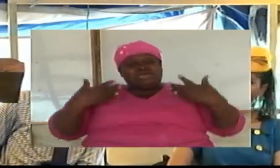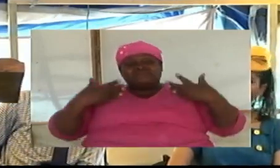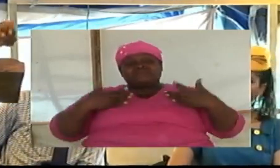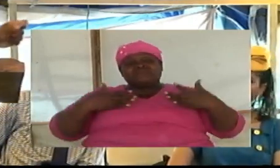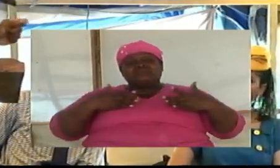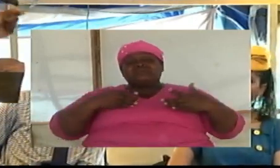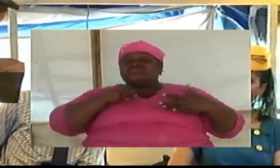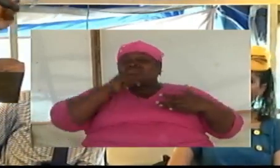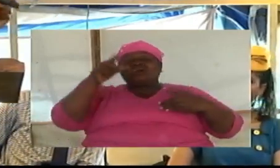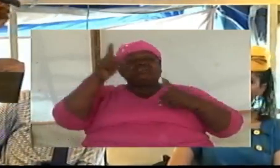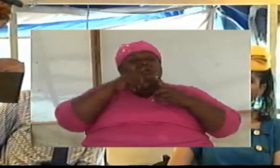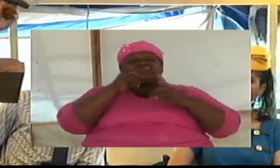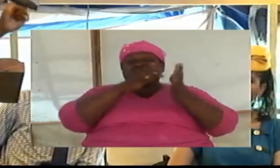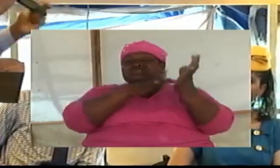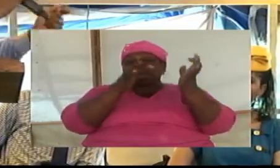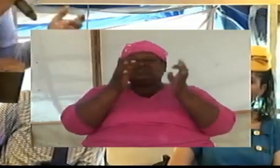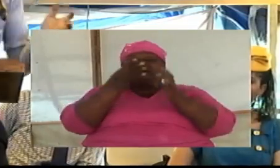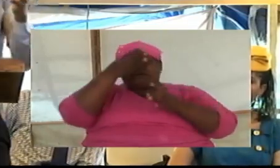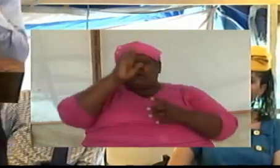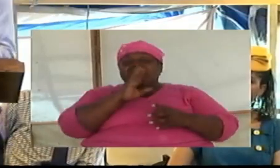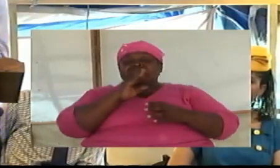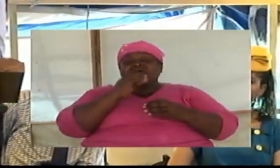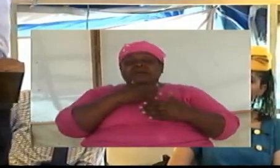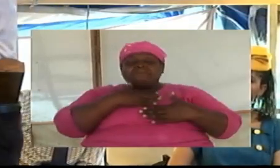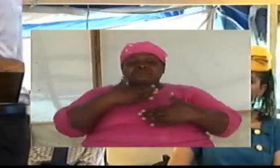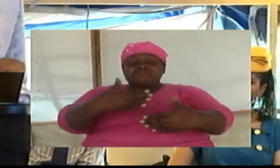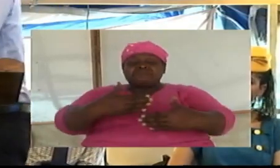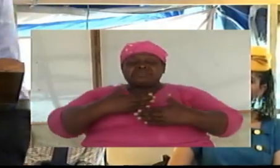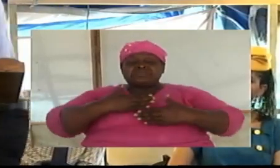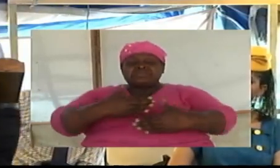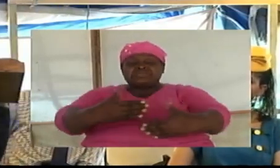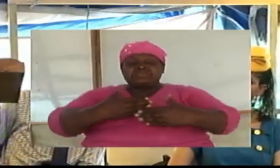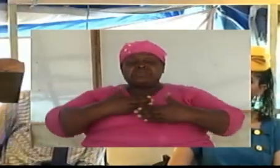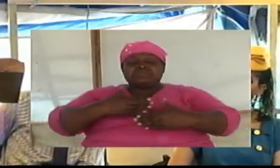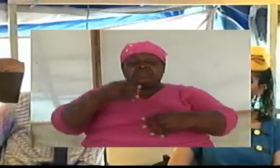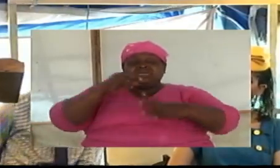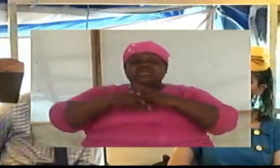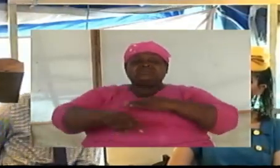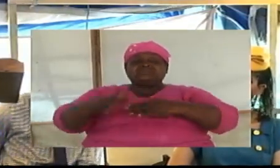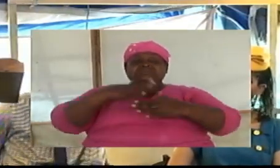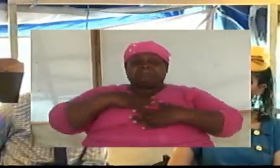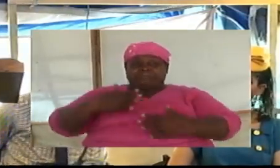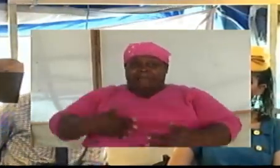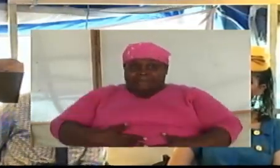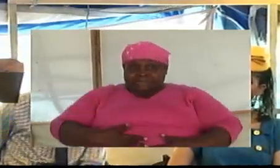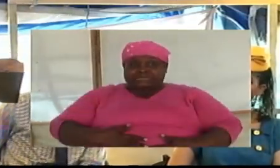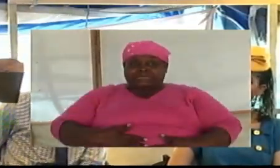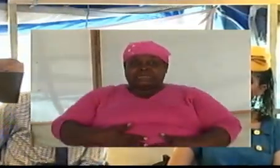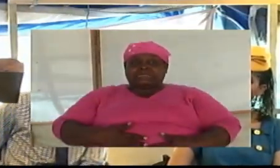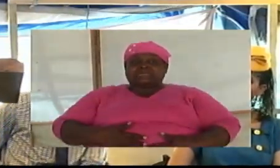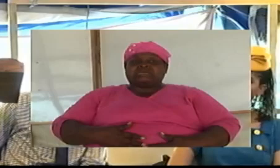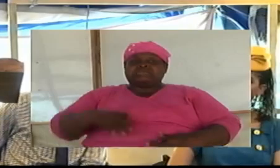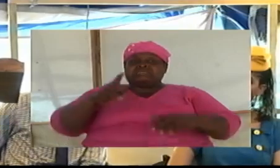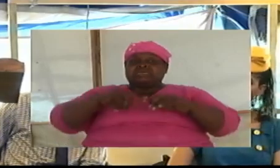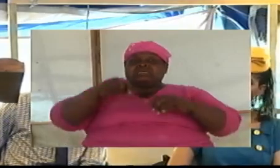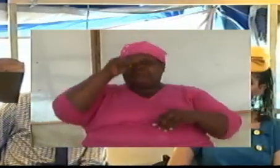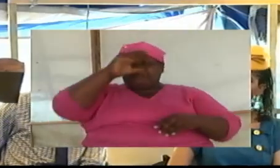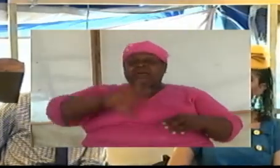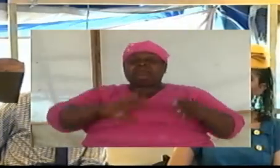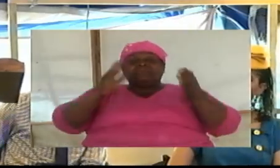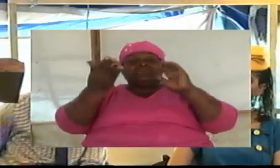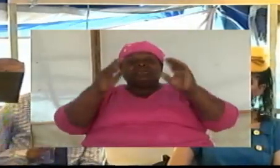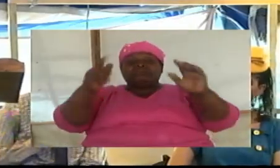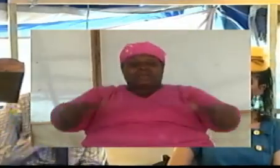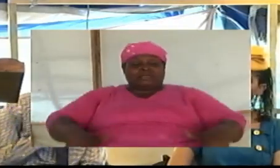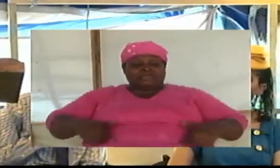the spirit, the breath of life, that man became a living soul. So we've got to be balanced, praise the Lord